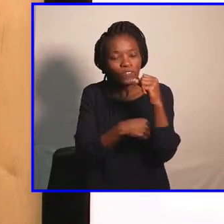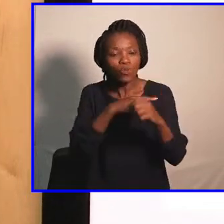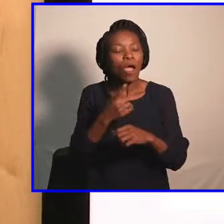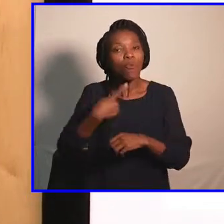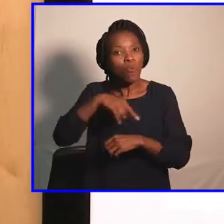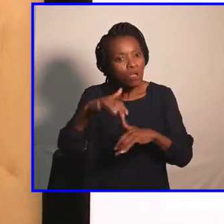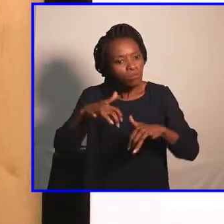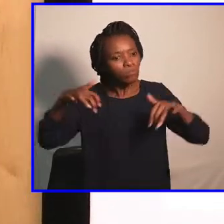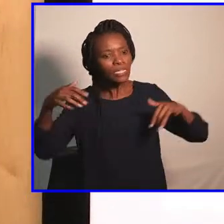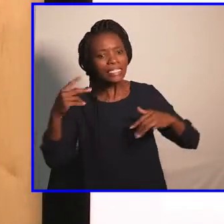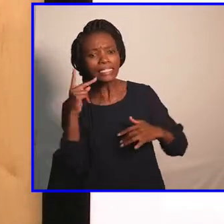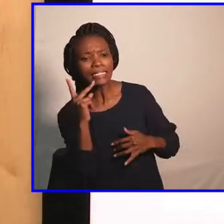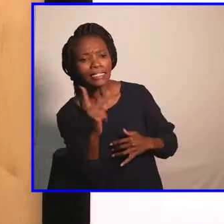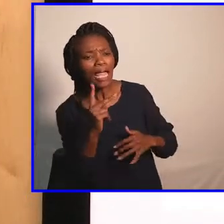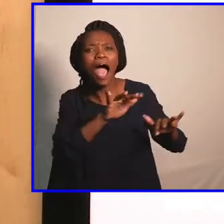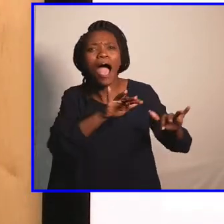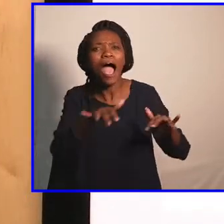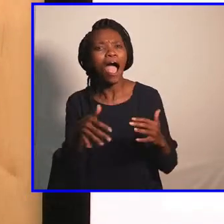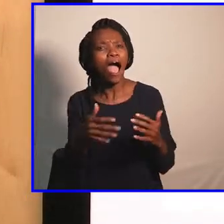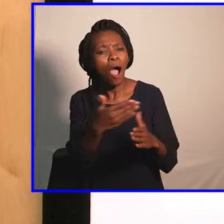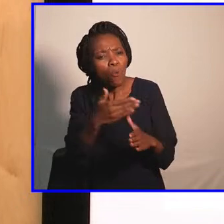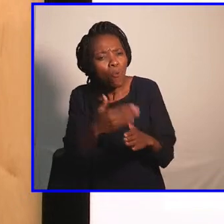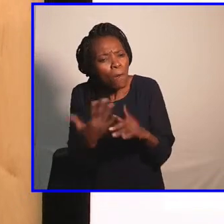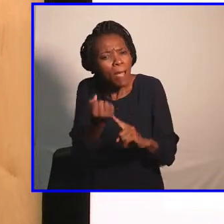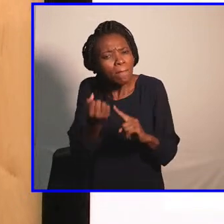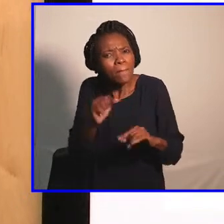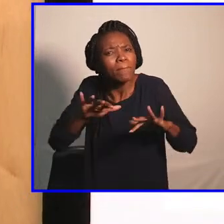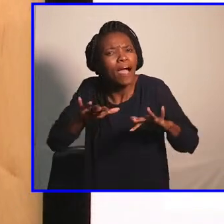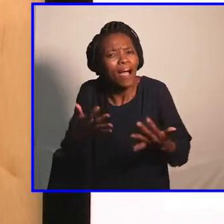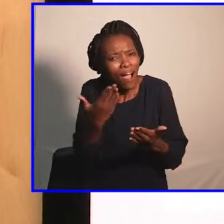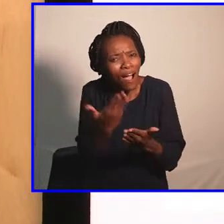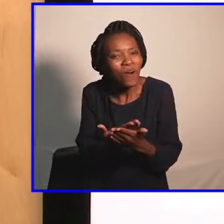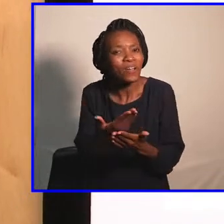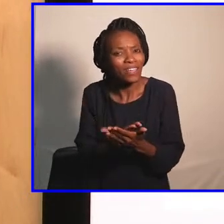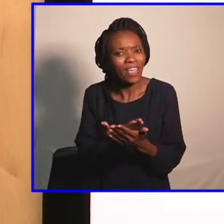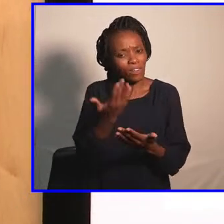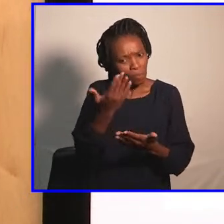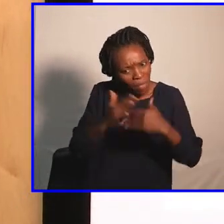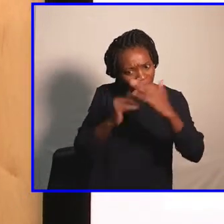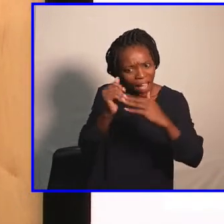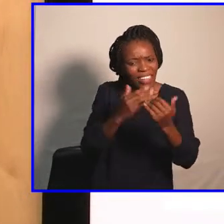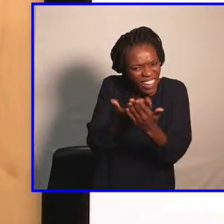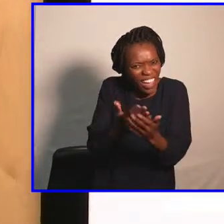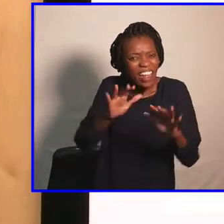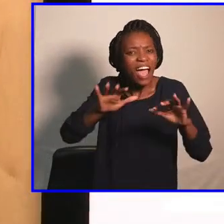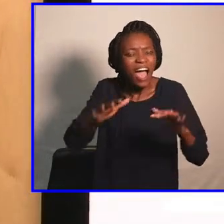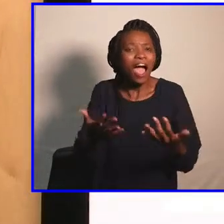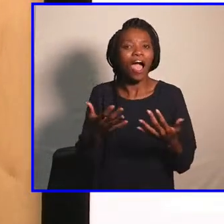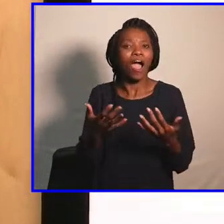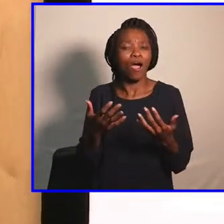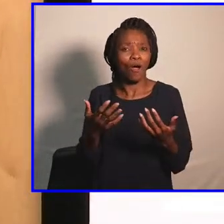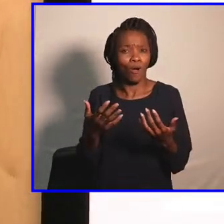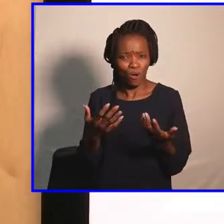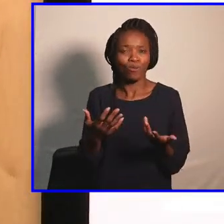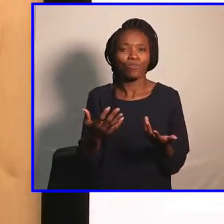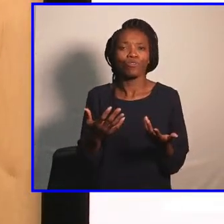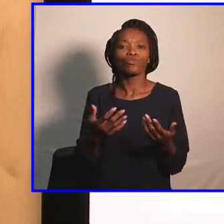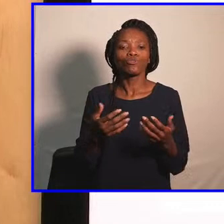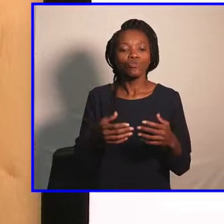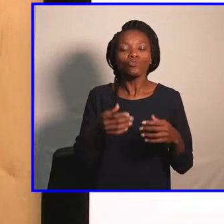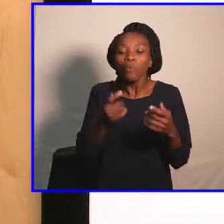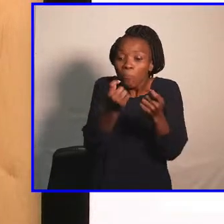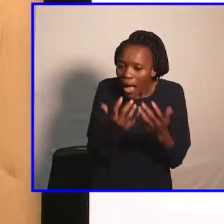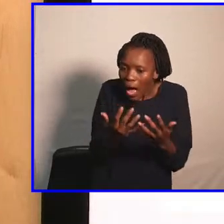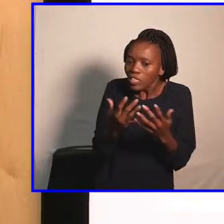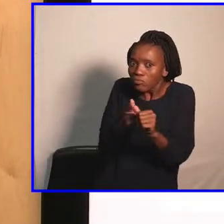cabinet exactly what is possible to be built and created within a good